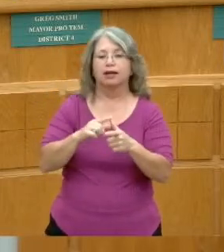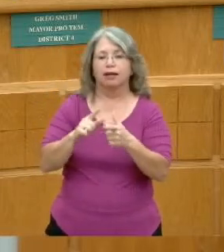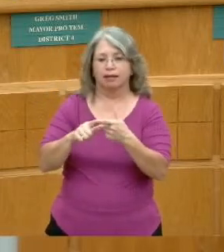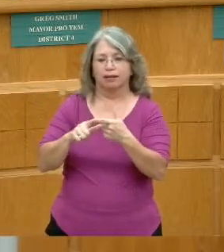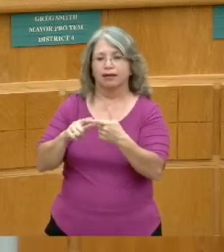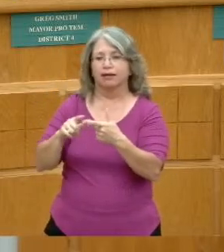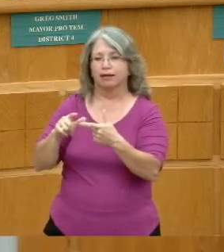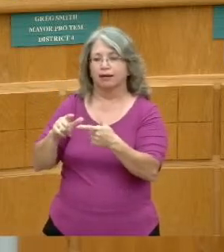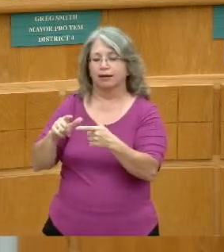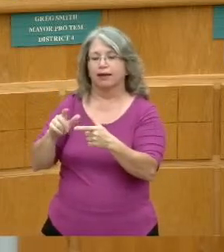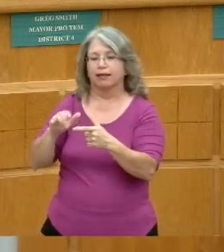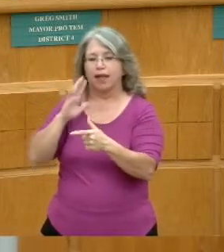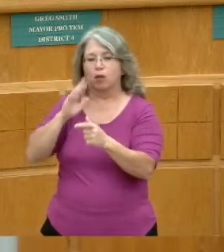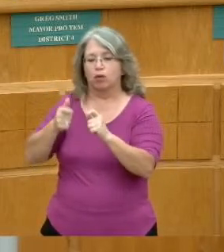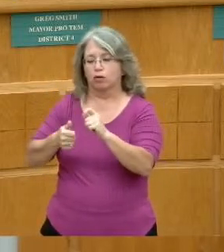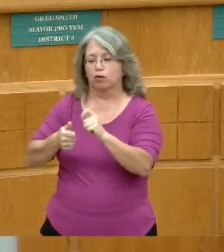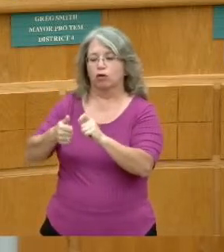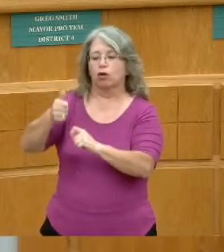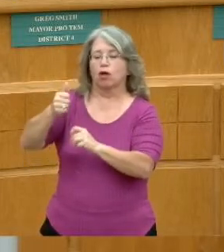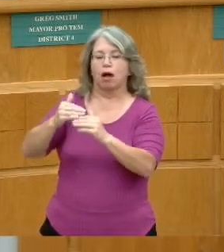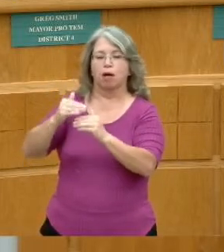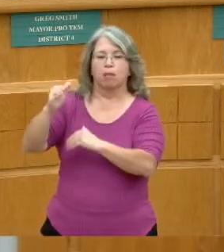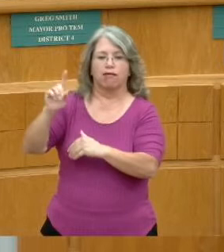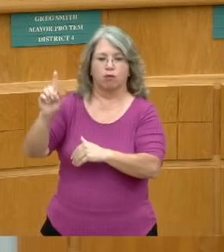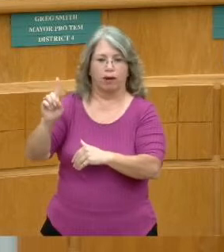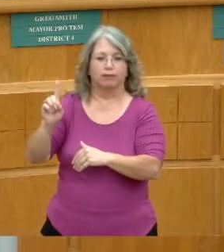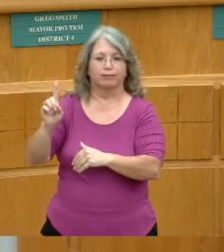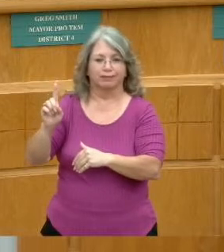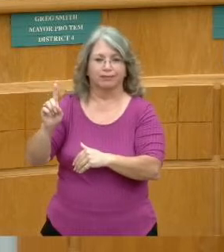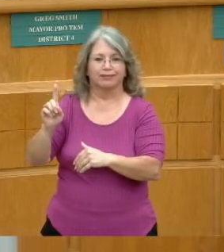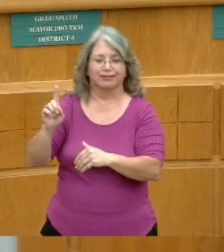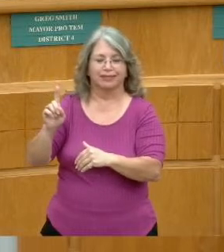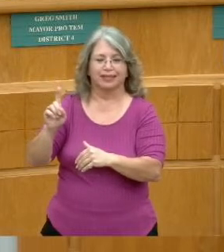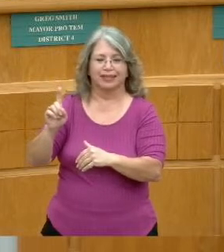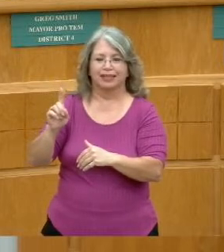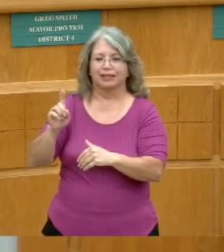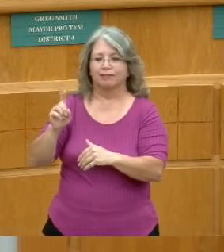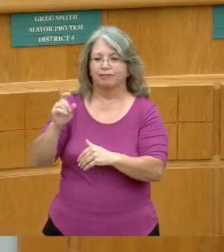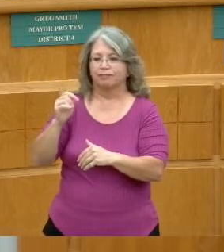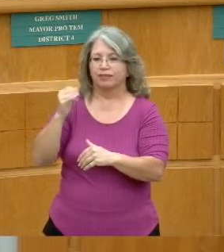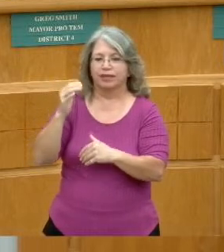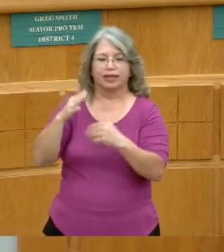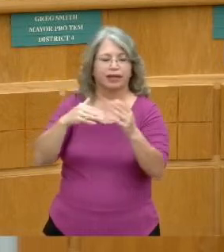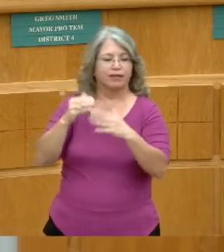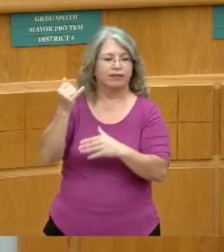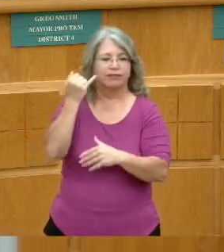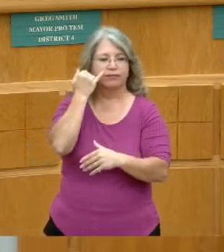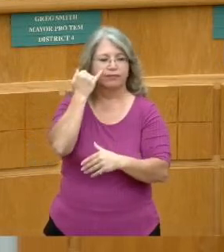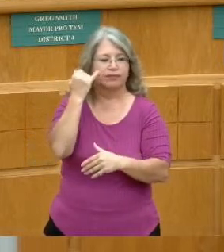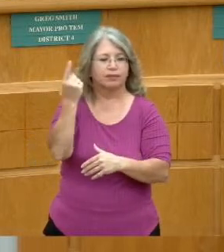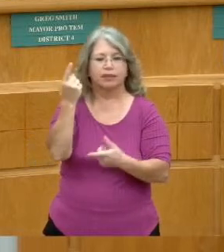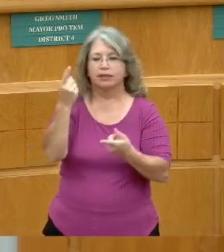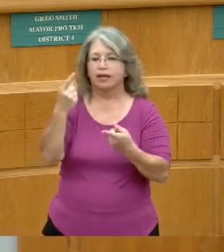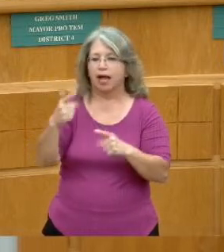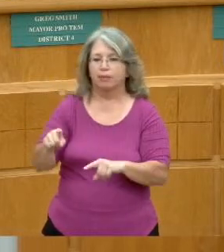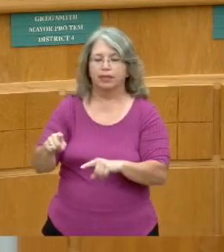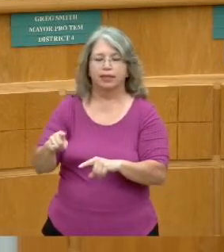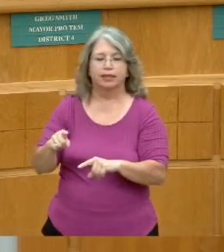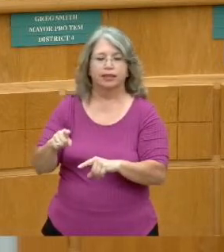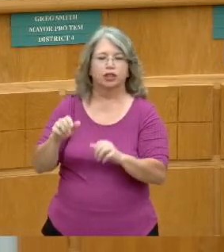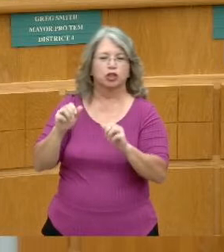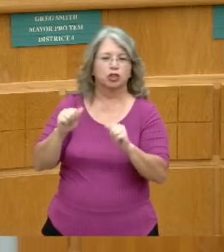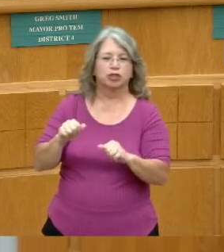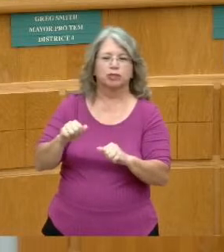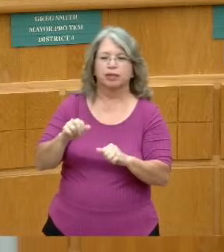an effect on this number. Even if there's something that's occurring that's causing it to go lower that we don't understand it could be random chance, but